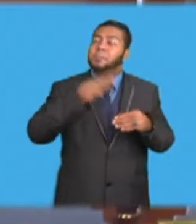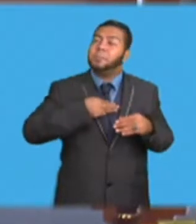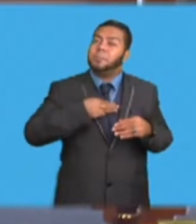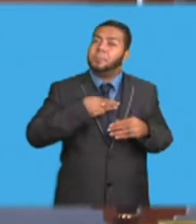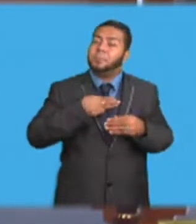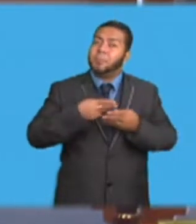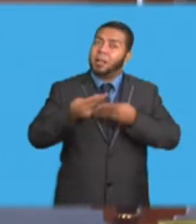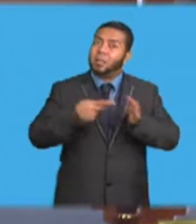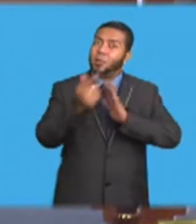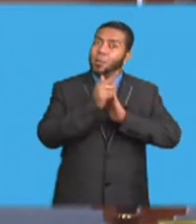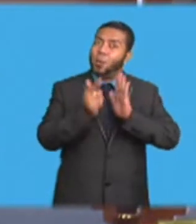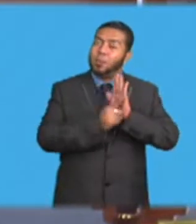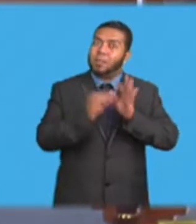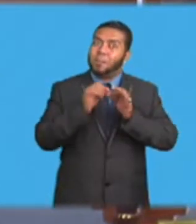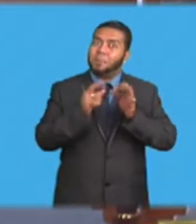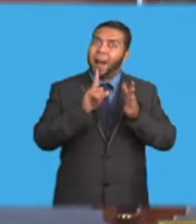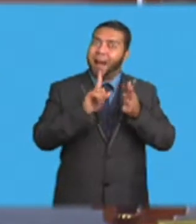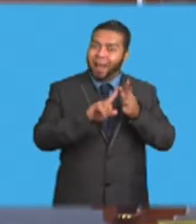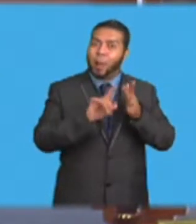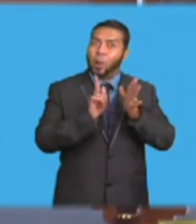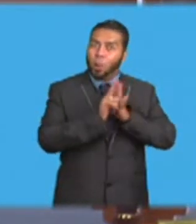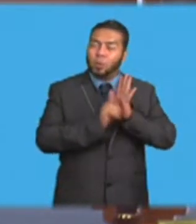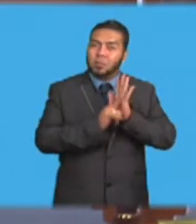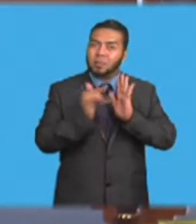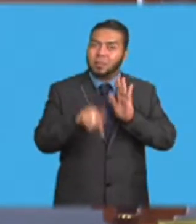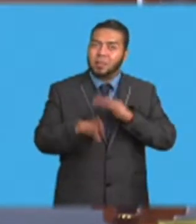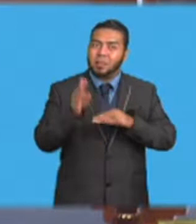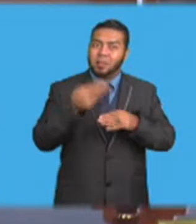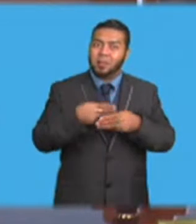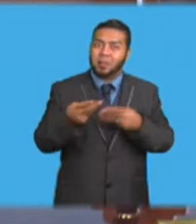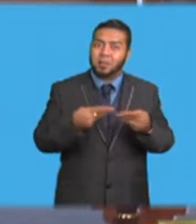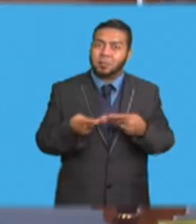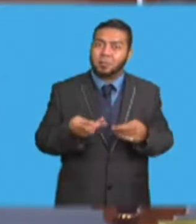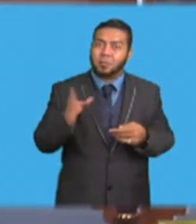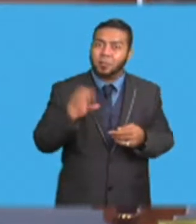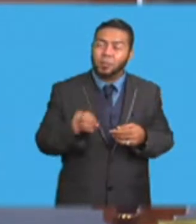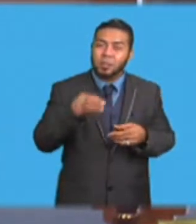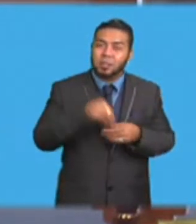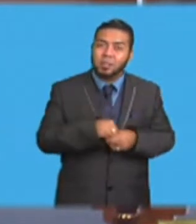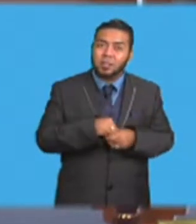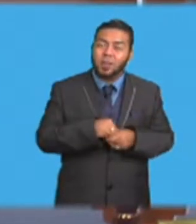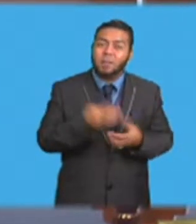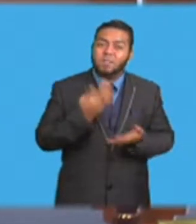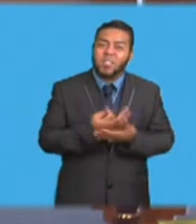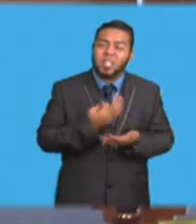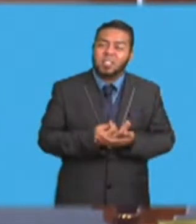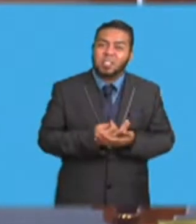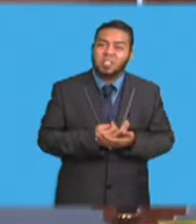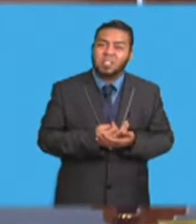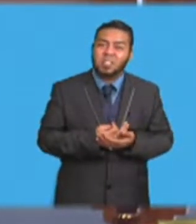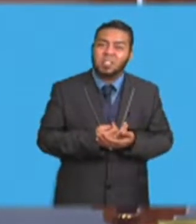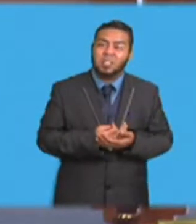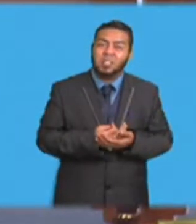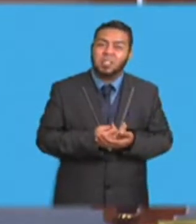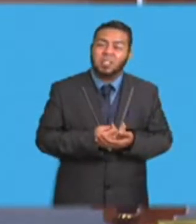is established to govern the management of municipal markets with a set of fees and charges for the general